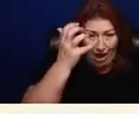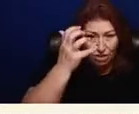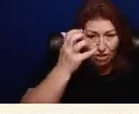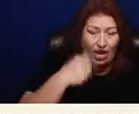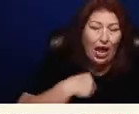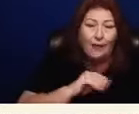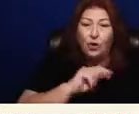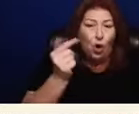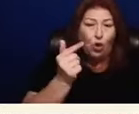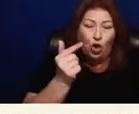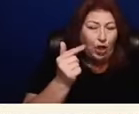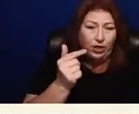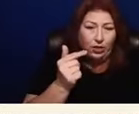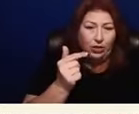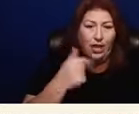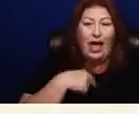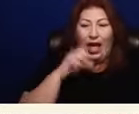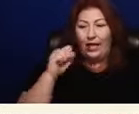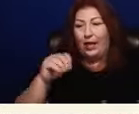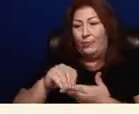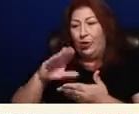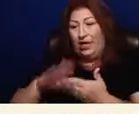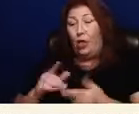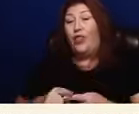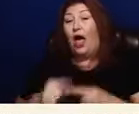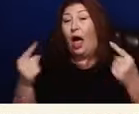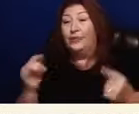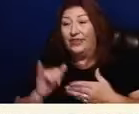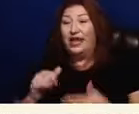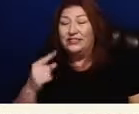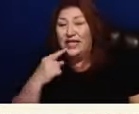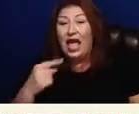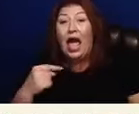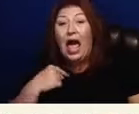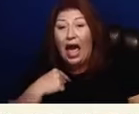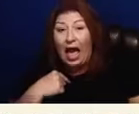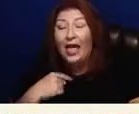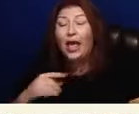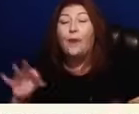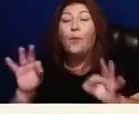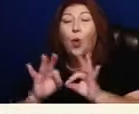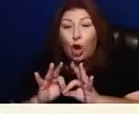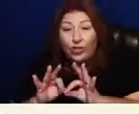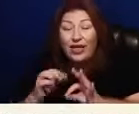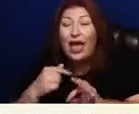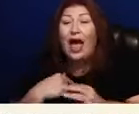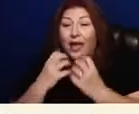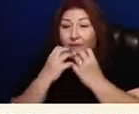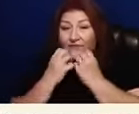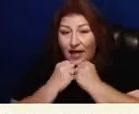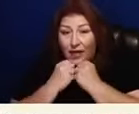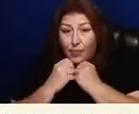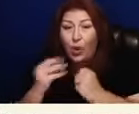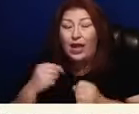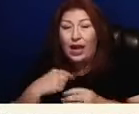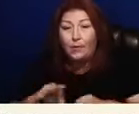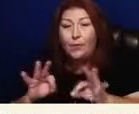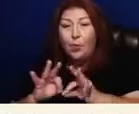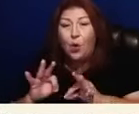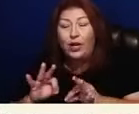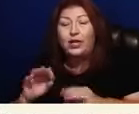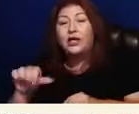to anybody, I can write down the opposite of that and say, I am worthy, I am valuable, and I'm important to other people in my